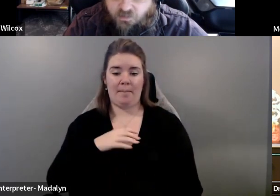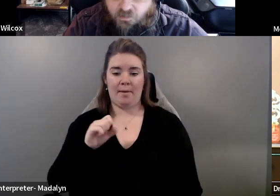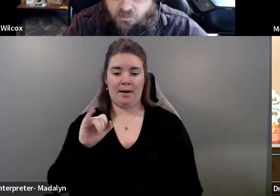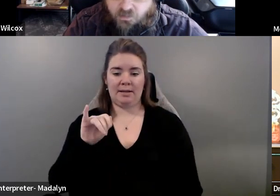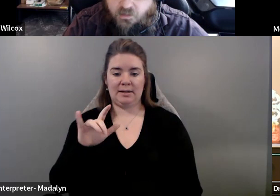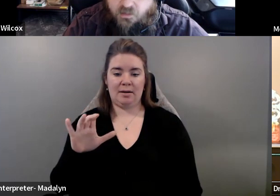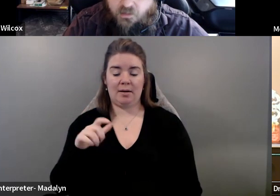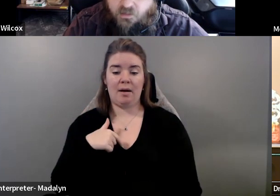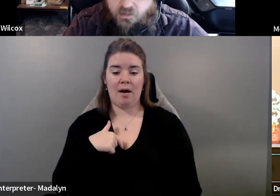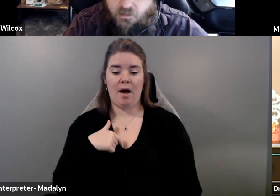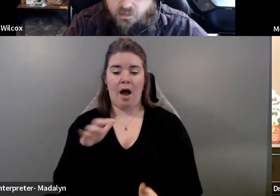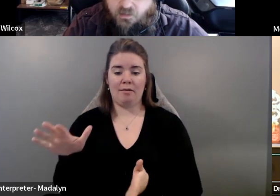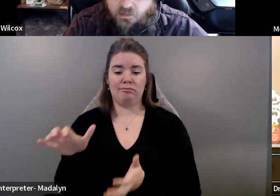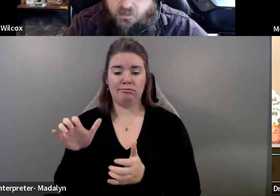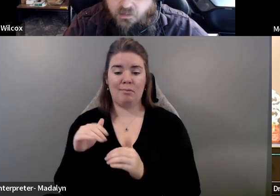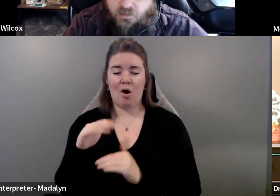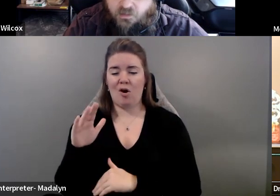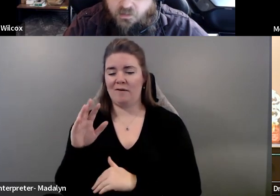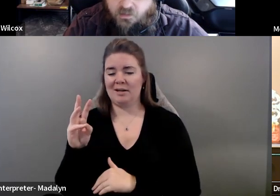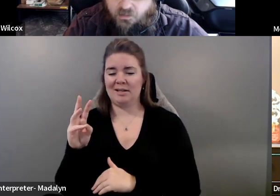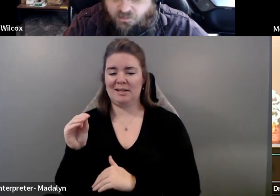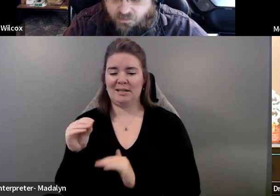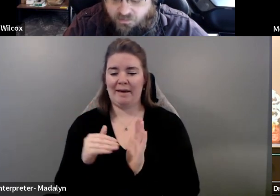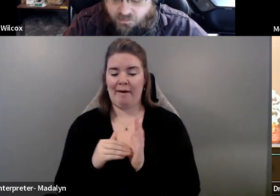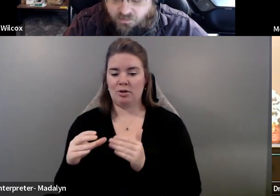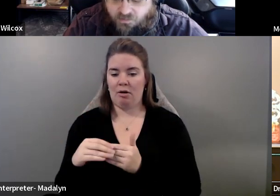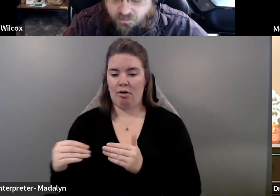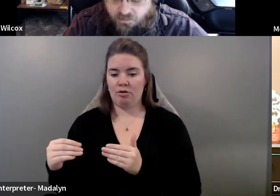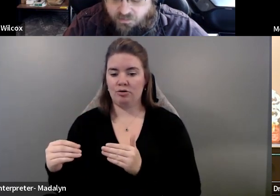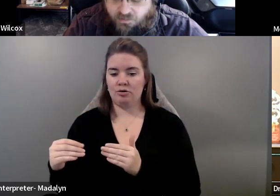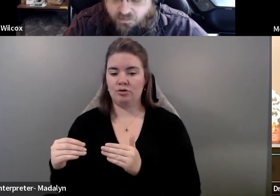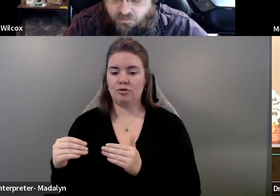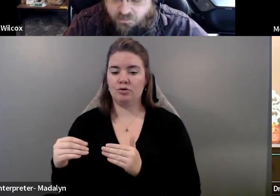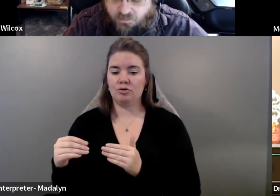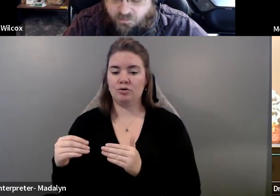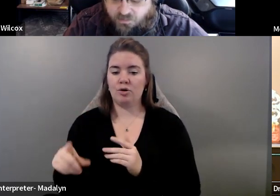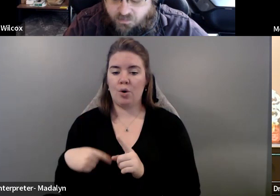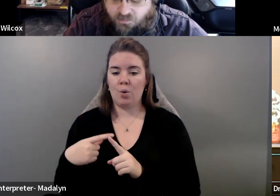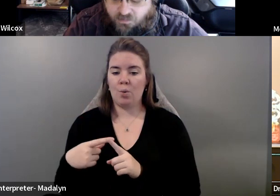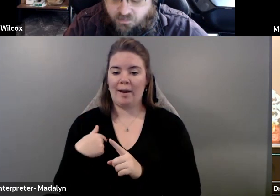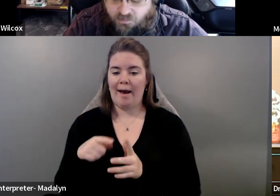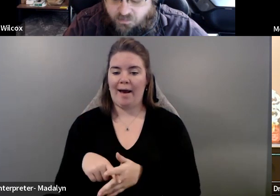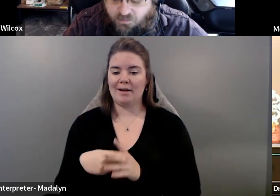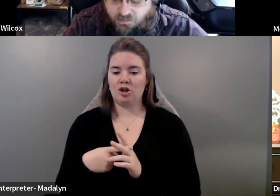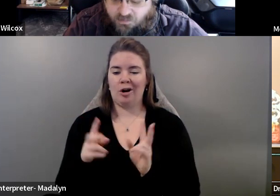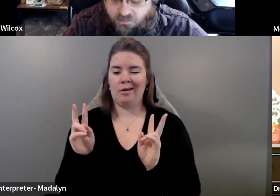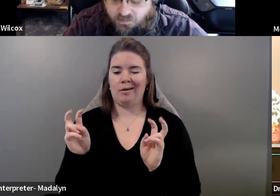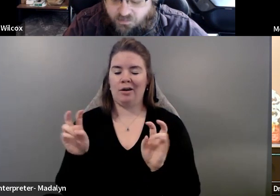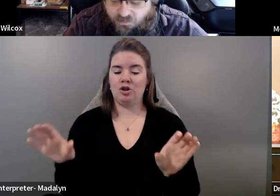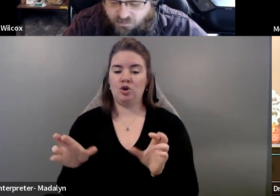over $60,000. I think that's pretty good once I started being able to resource develop it.